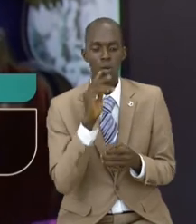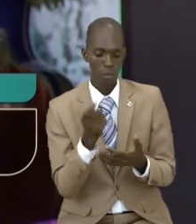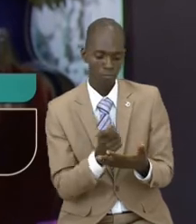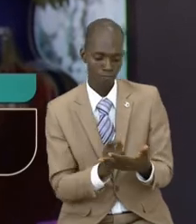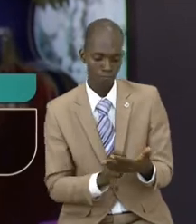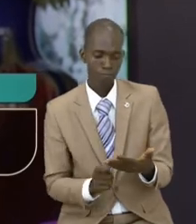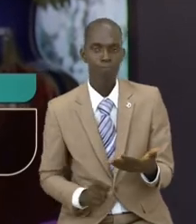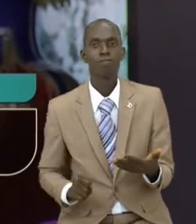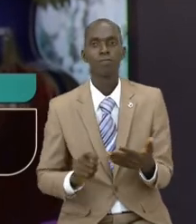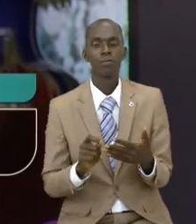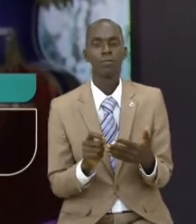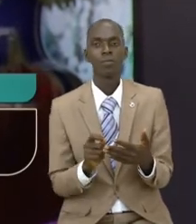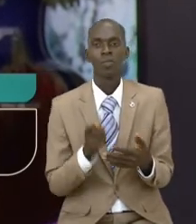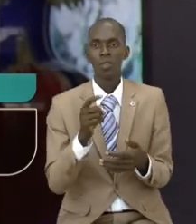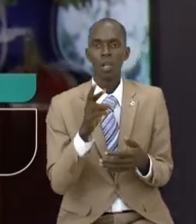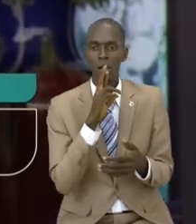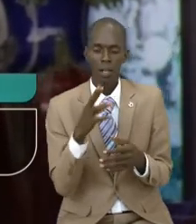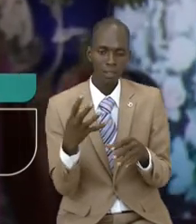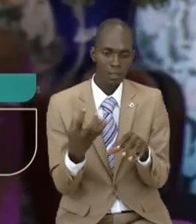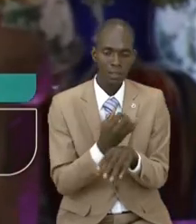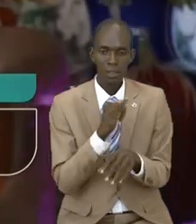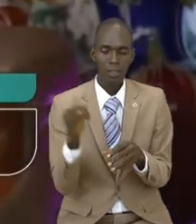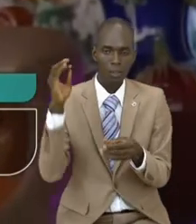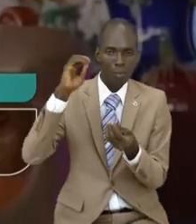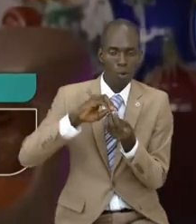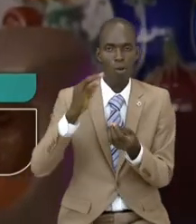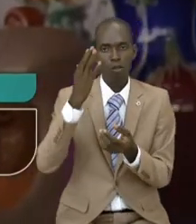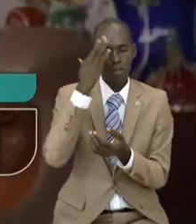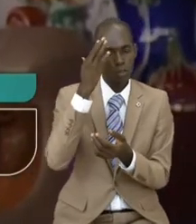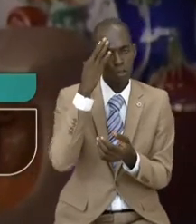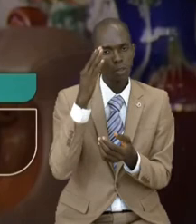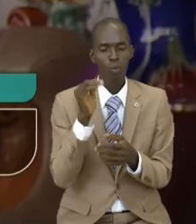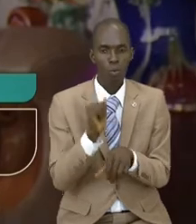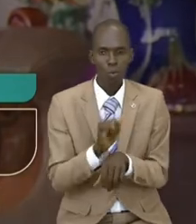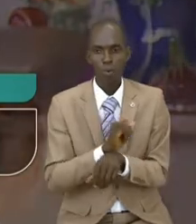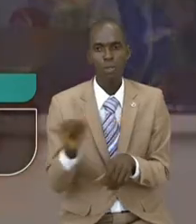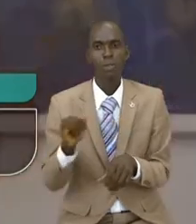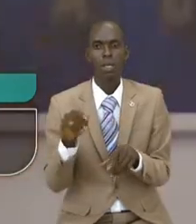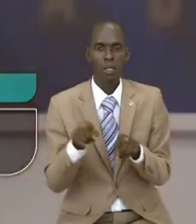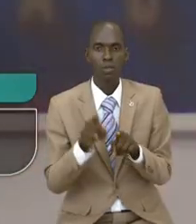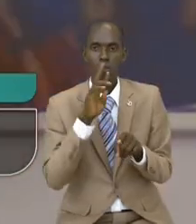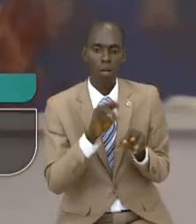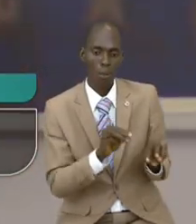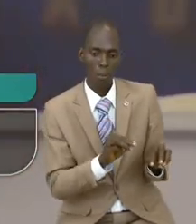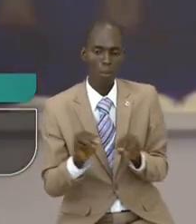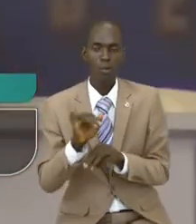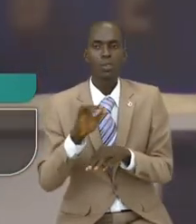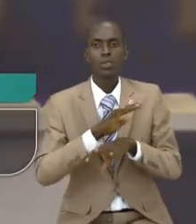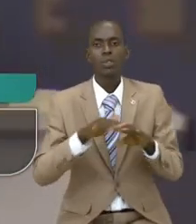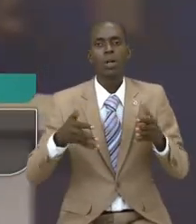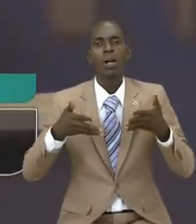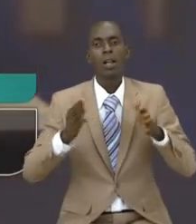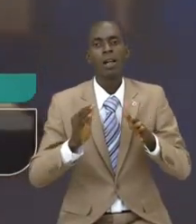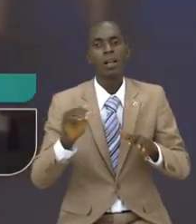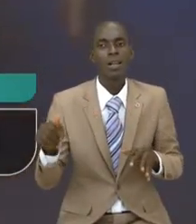writing actively. You're taking in knowledge actively in transit. And you don't allow